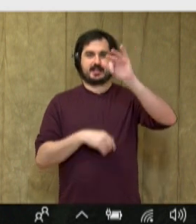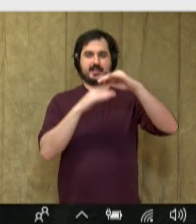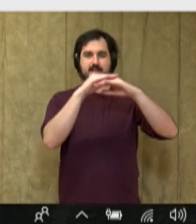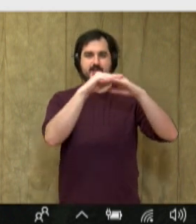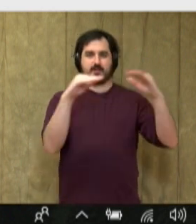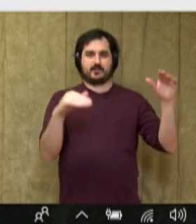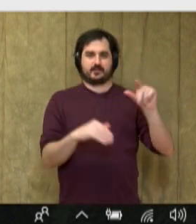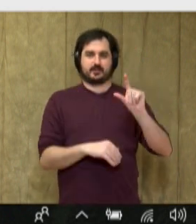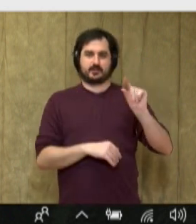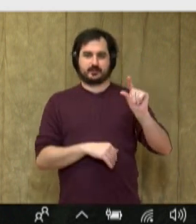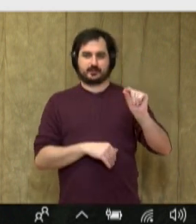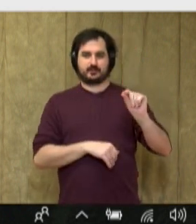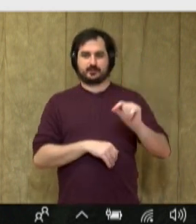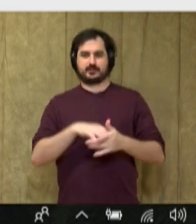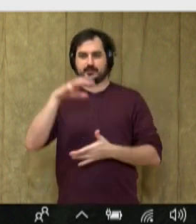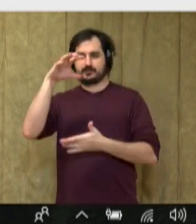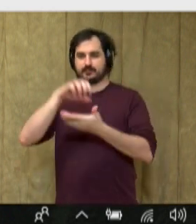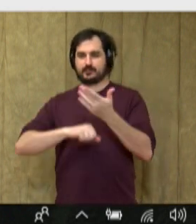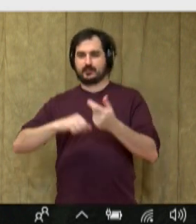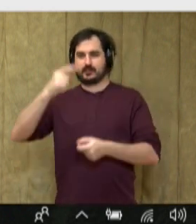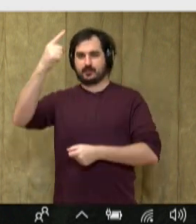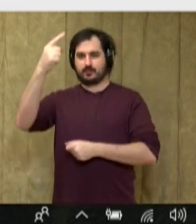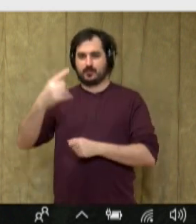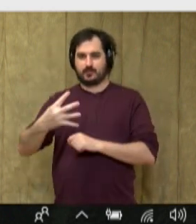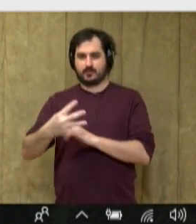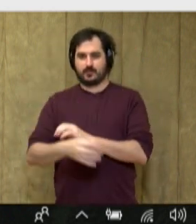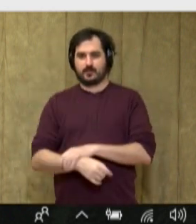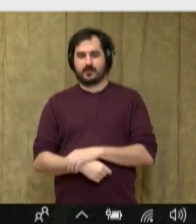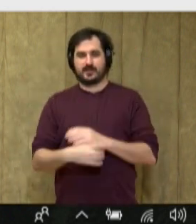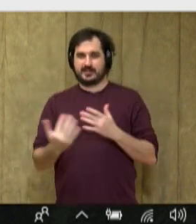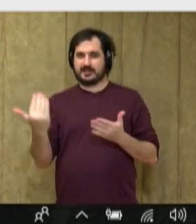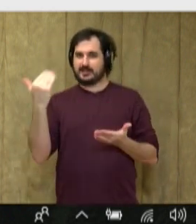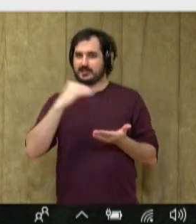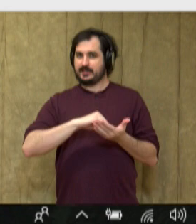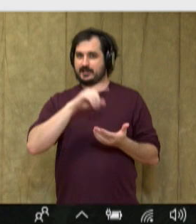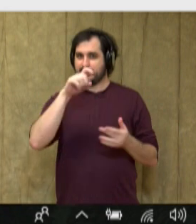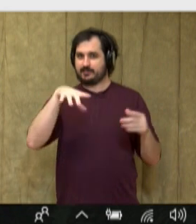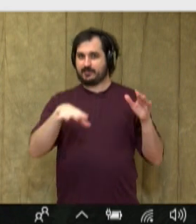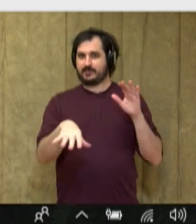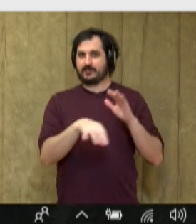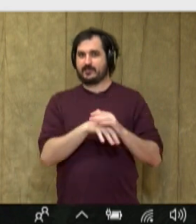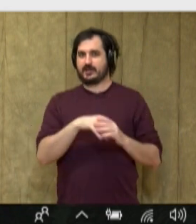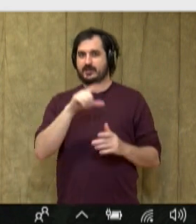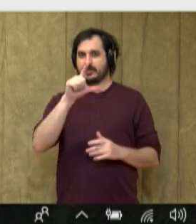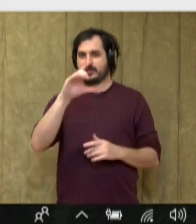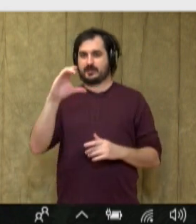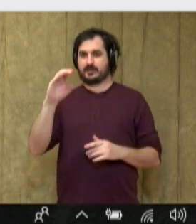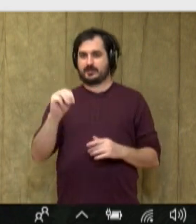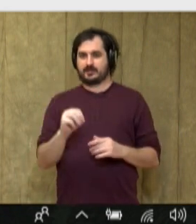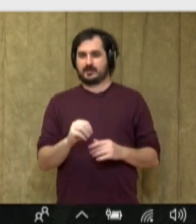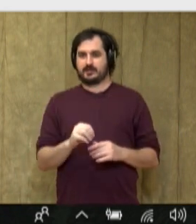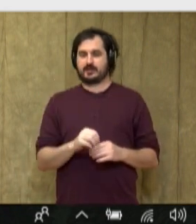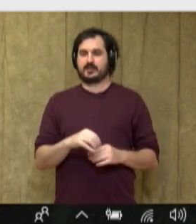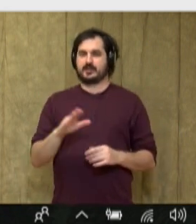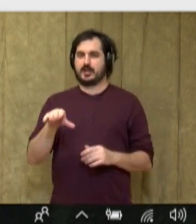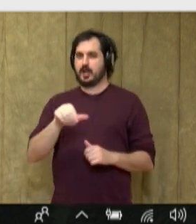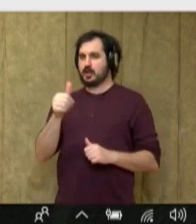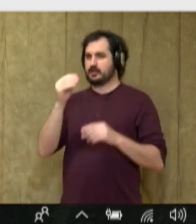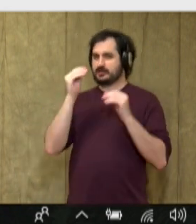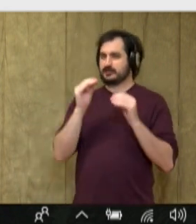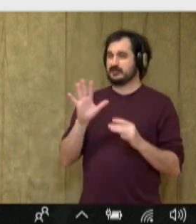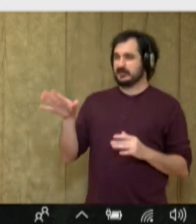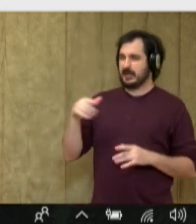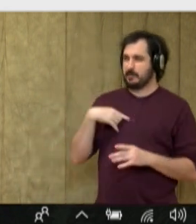19/20 minus 1/4. And again, I have to find the least common multiple. Can I say something for just a second, though?